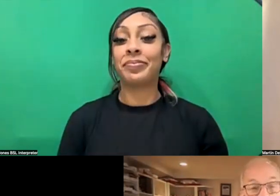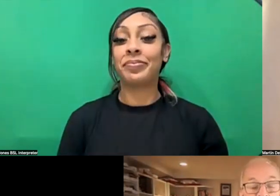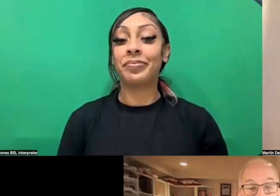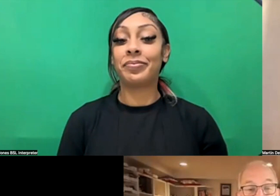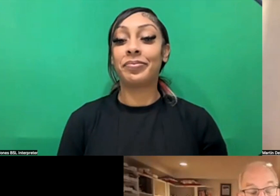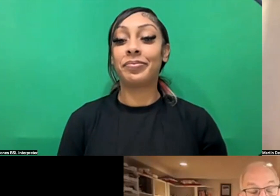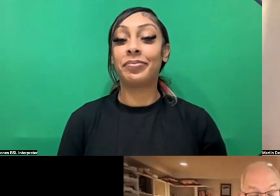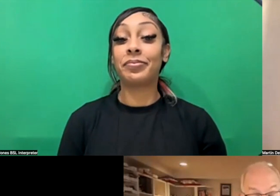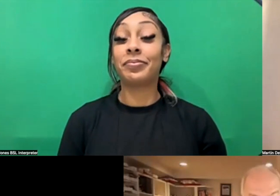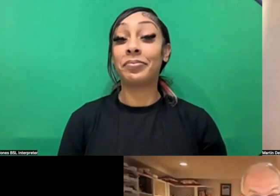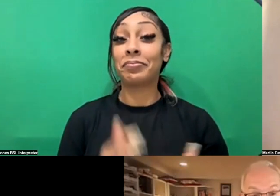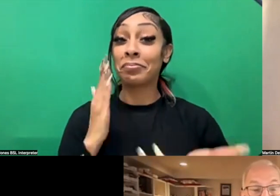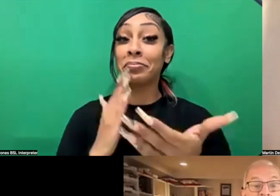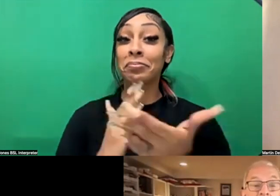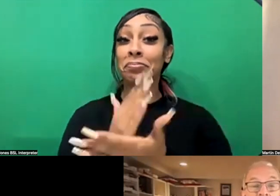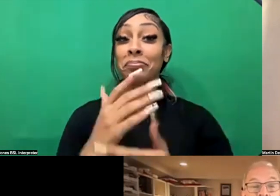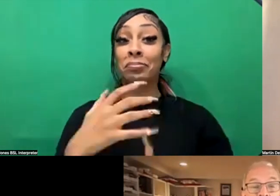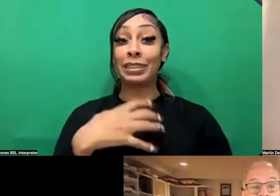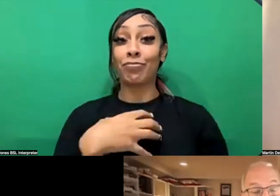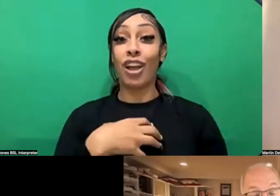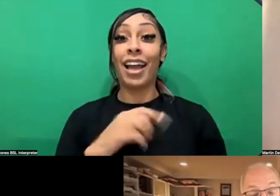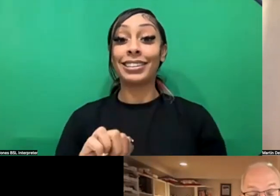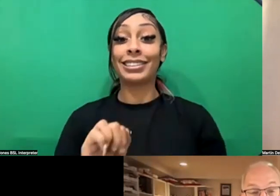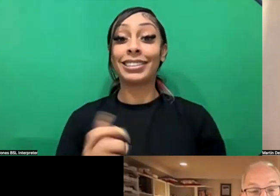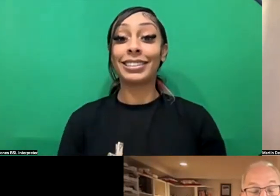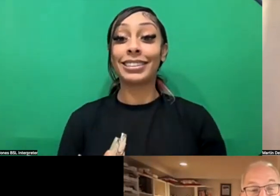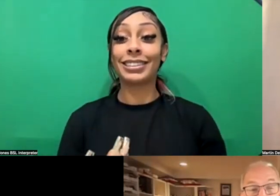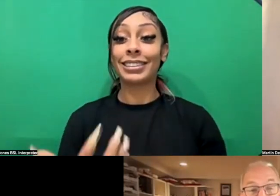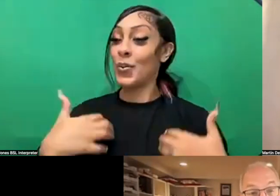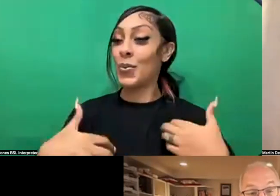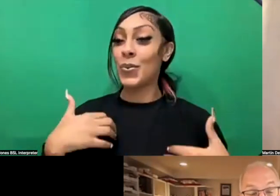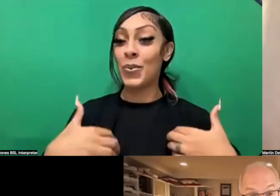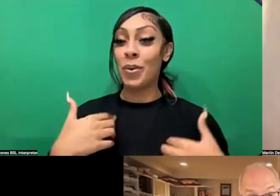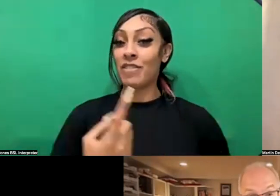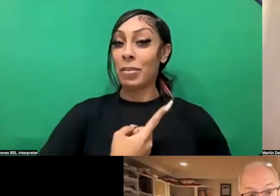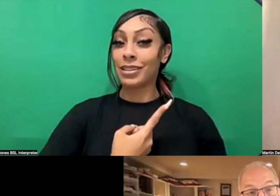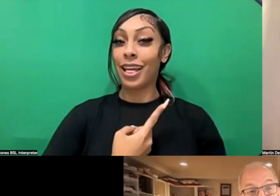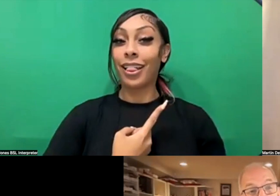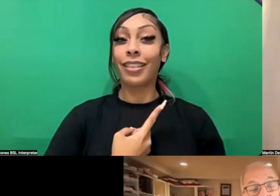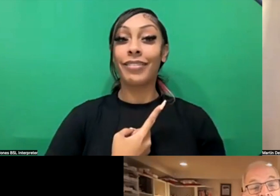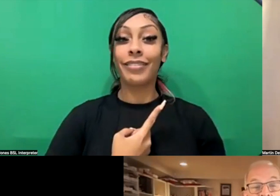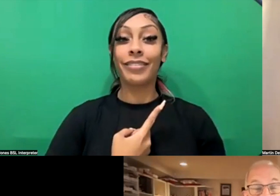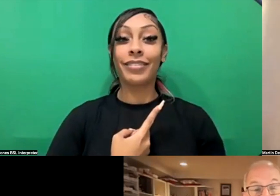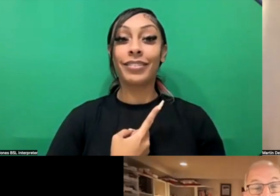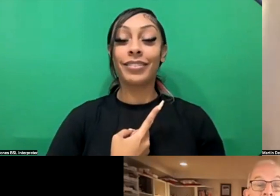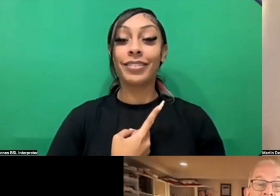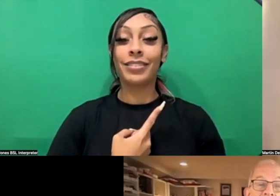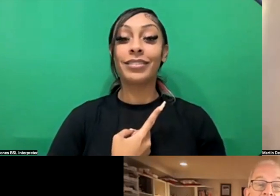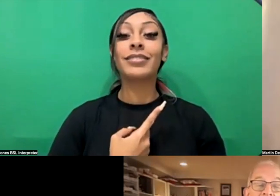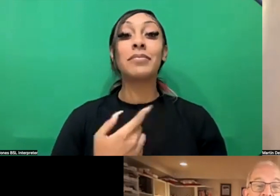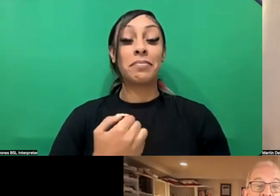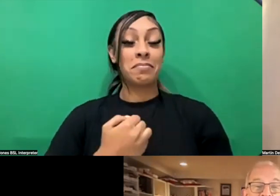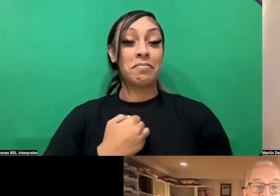much surprised and very much pleasantly surprised. It was a very exciting time for me personally, because as a guitar